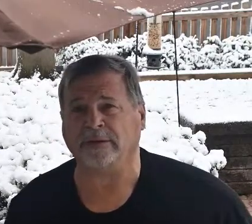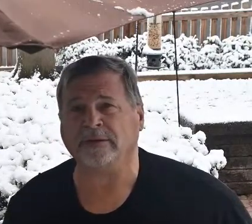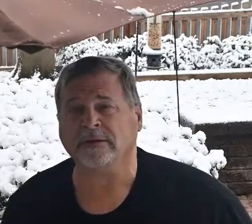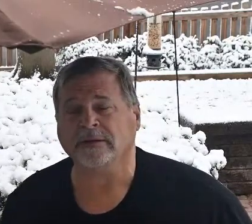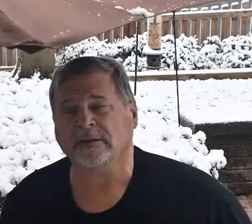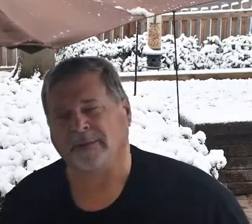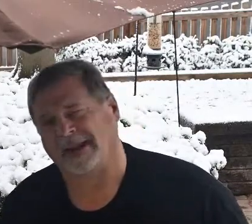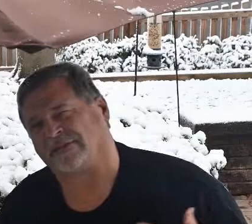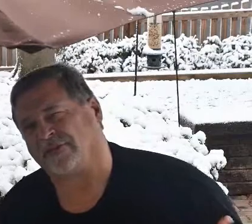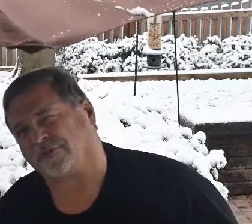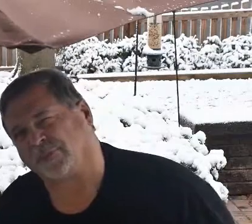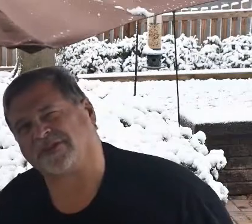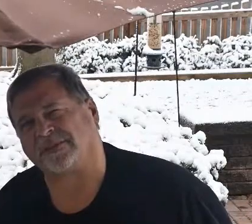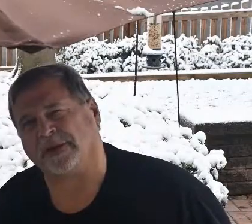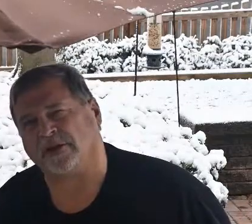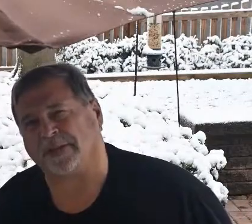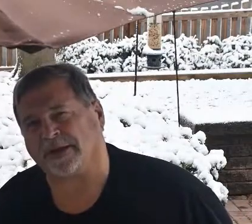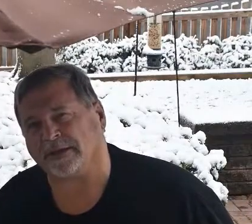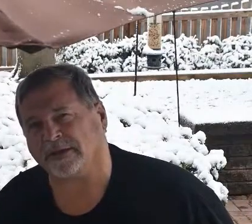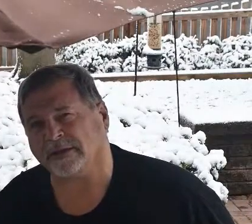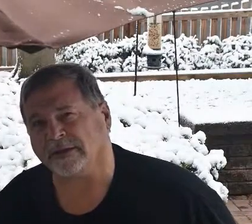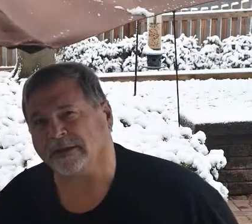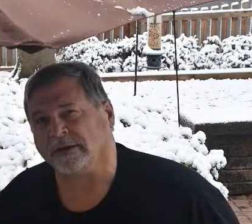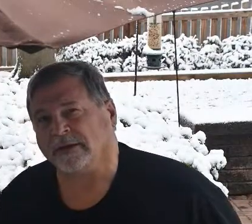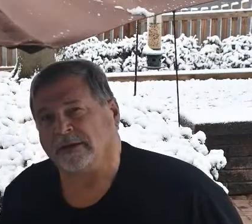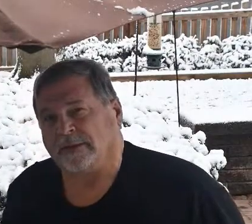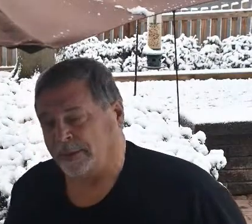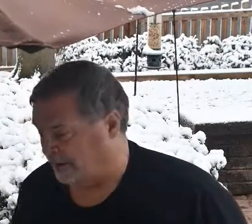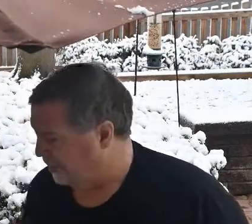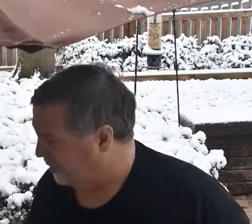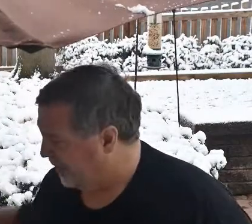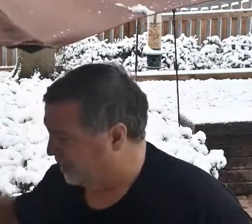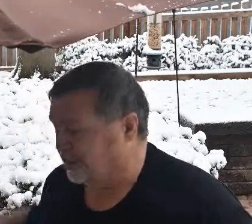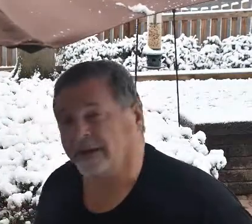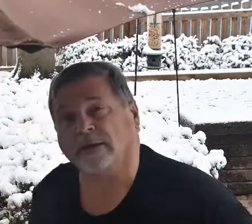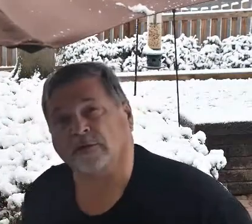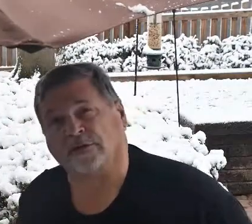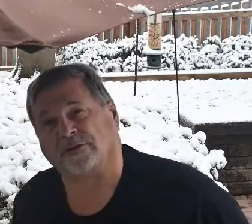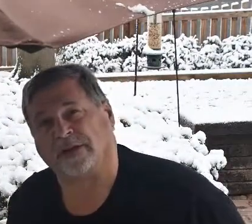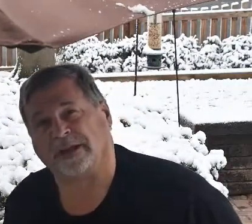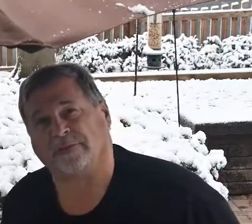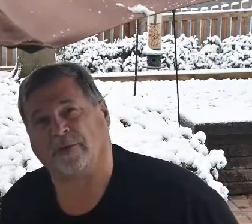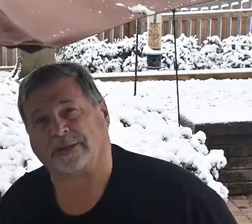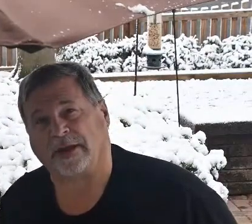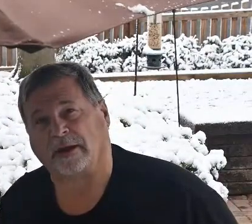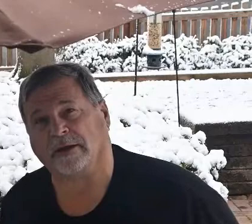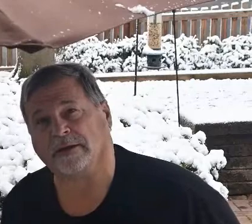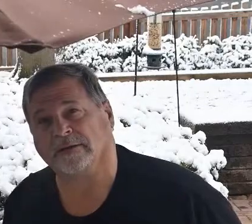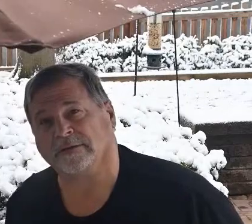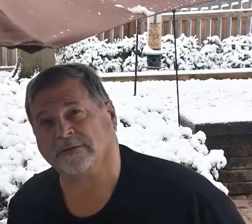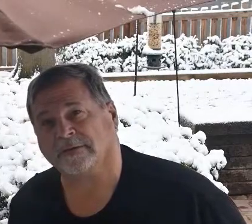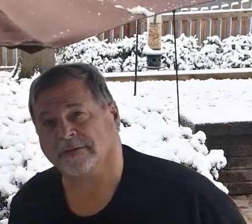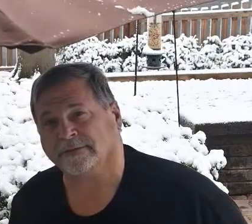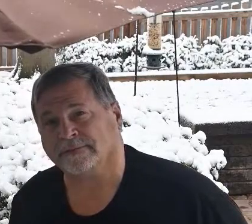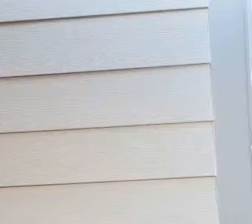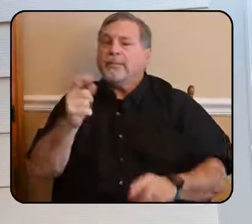they're doing. Might have to spritz them a little bit, but other than that, we're just going to leave them right there.